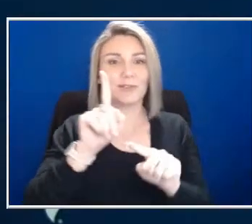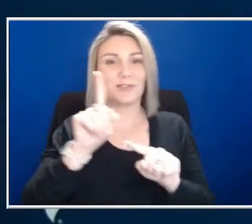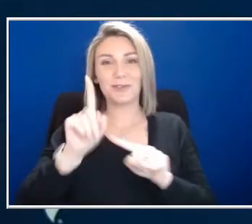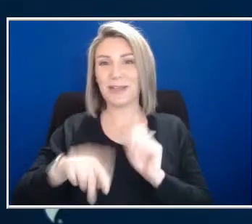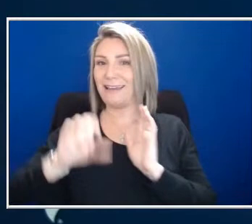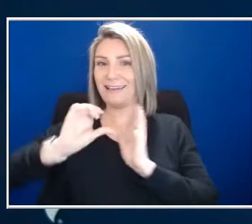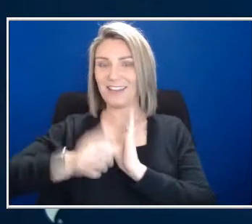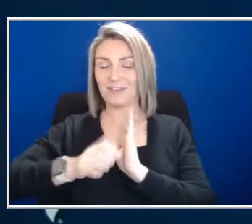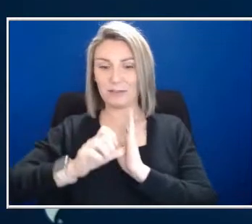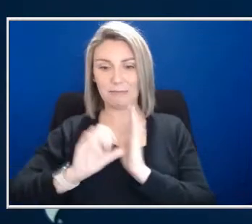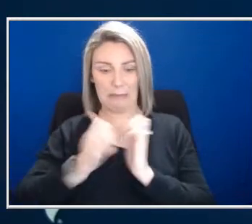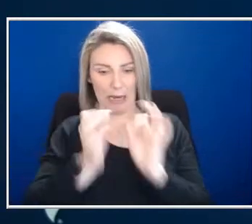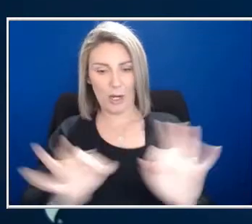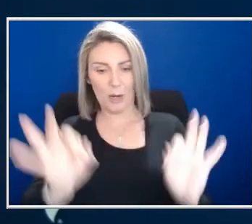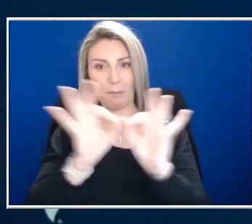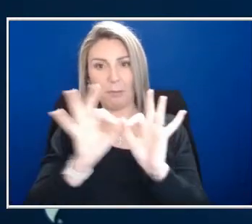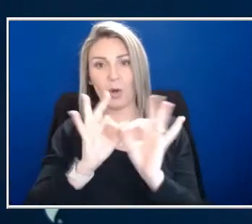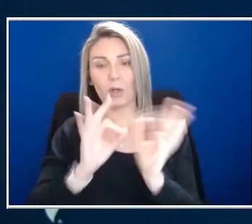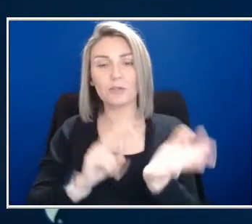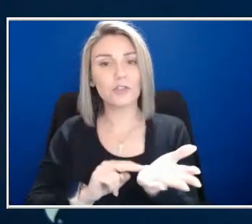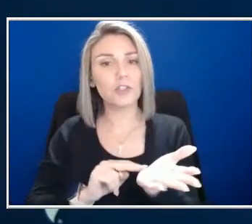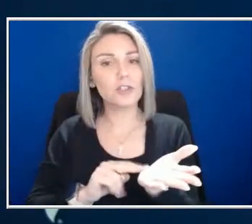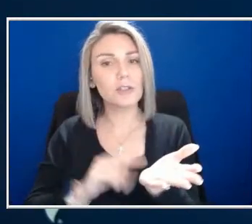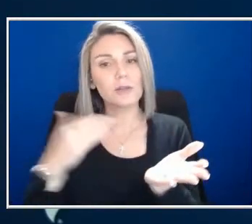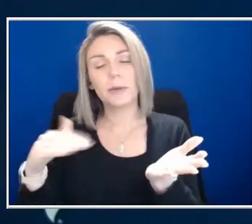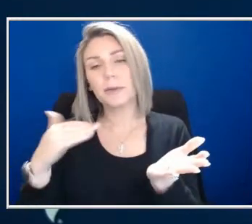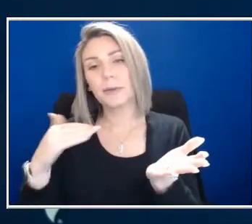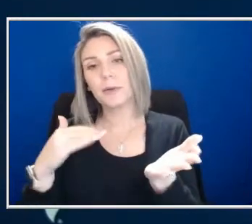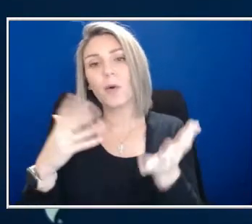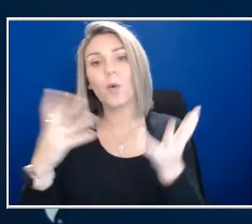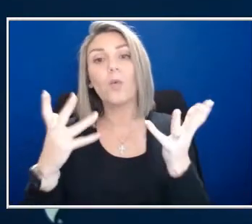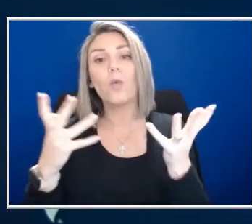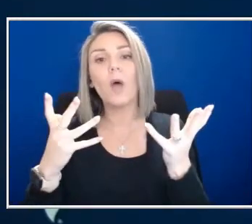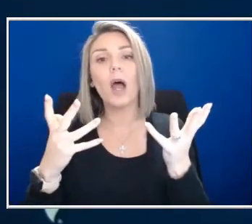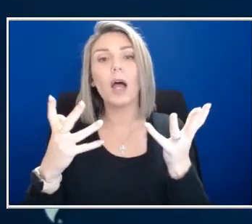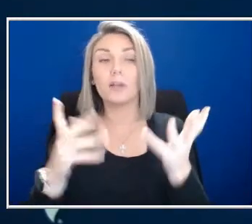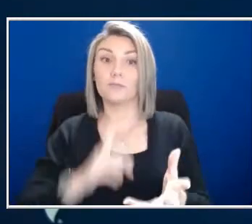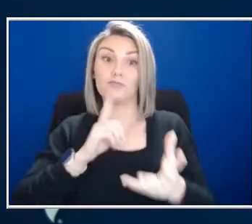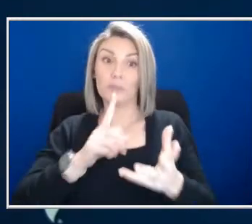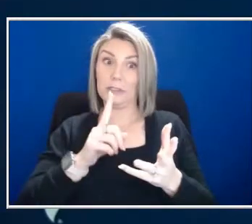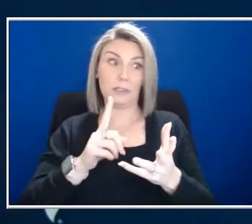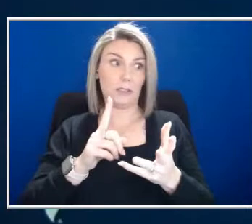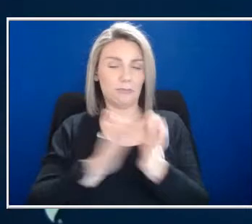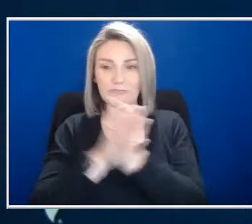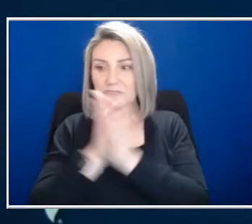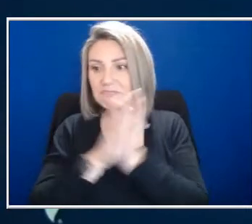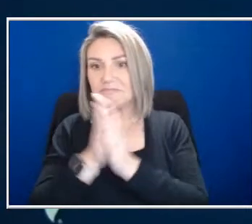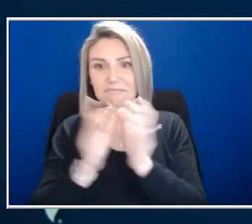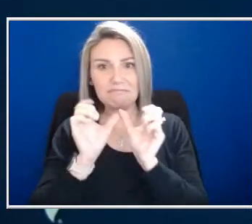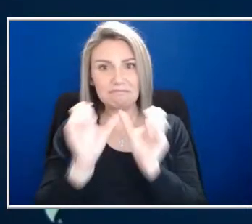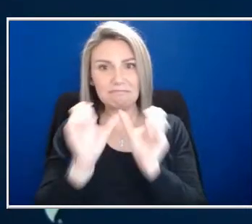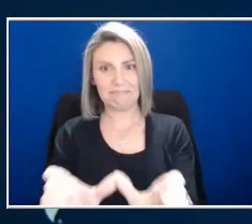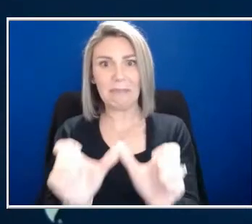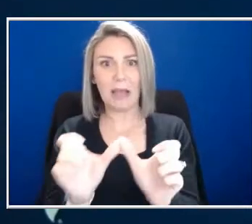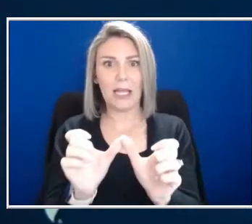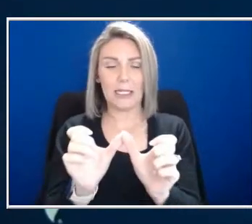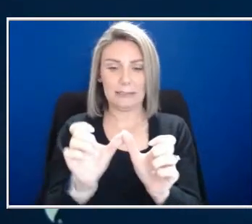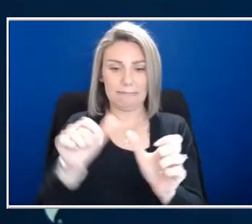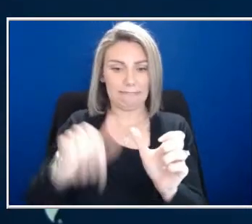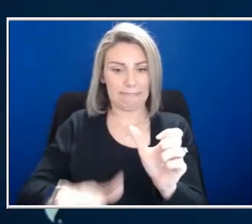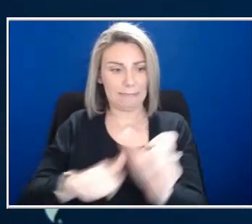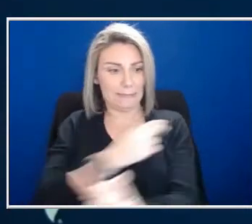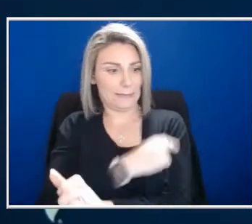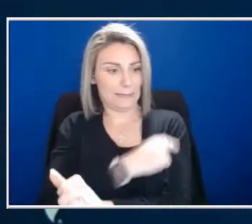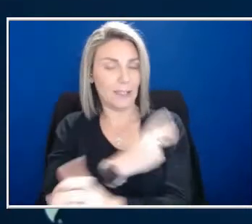they are. The nurses are what makes this thing go. And even, in my situation,